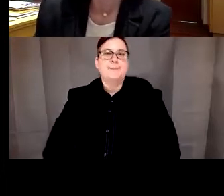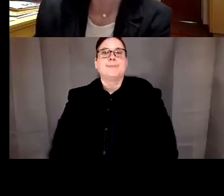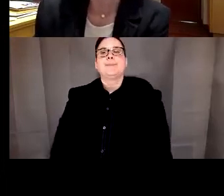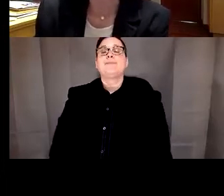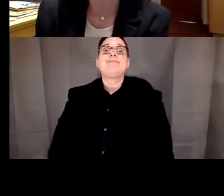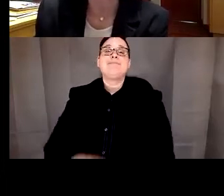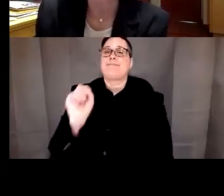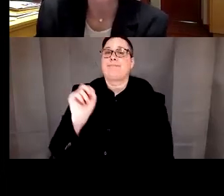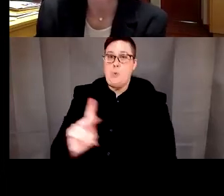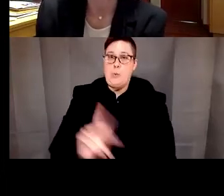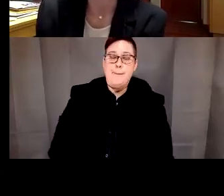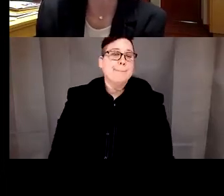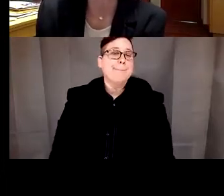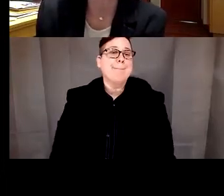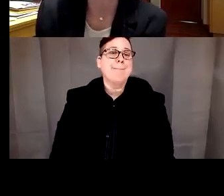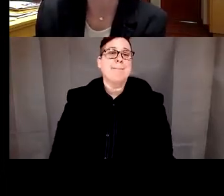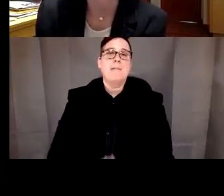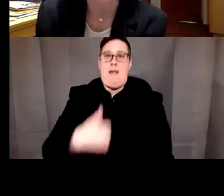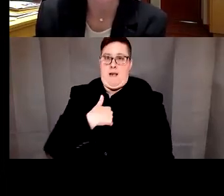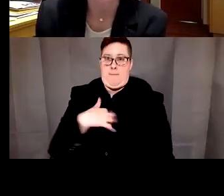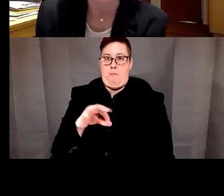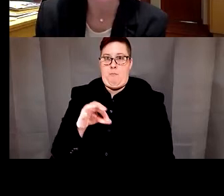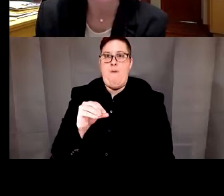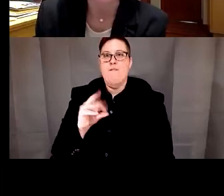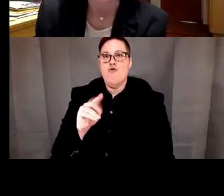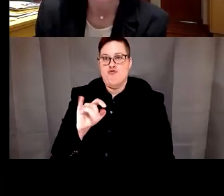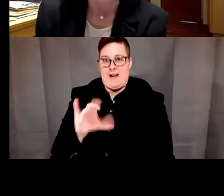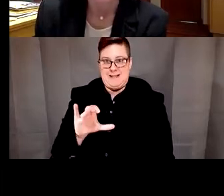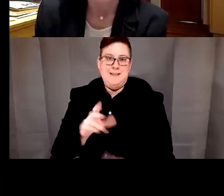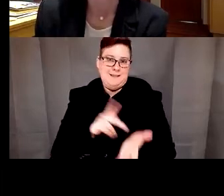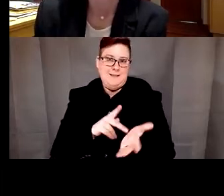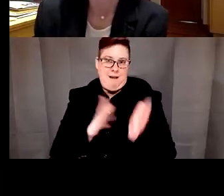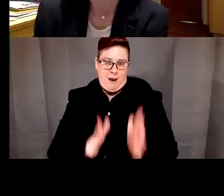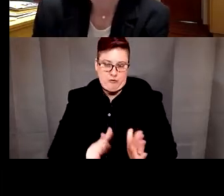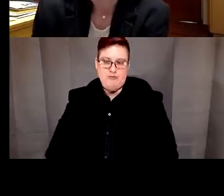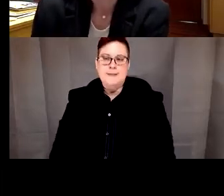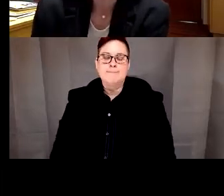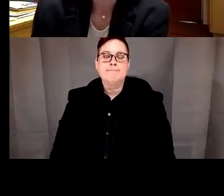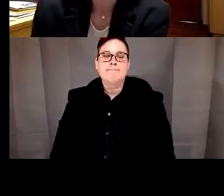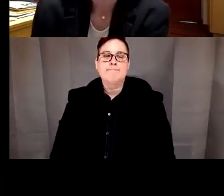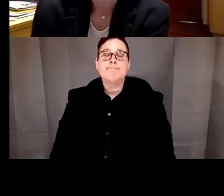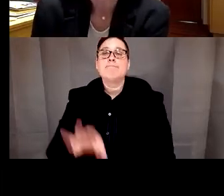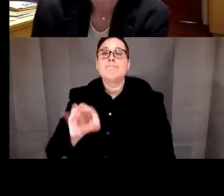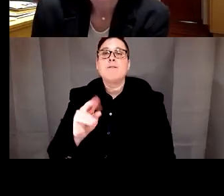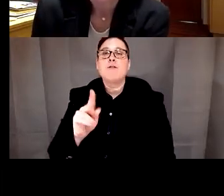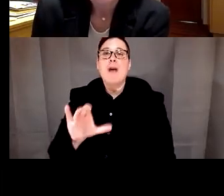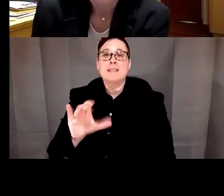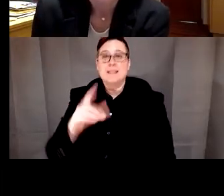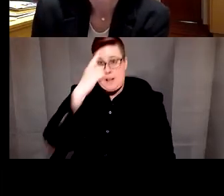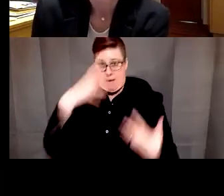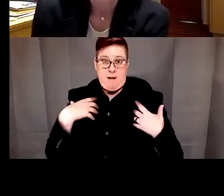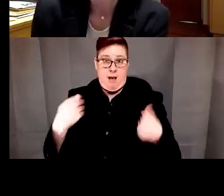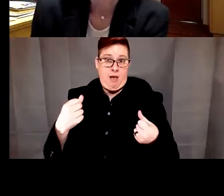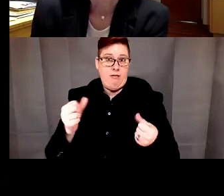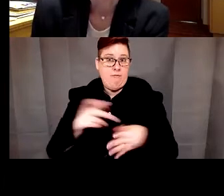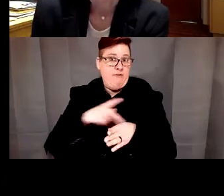Okay, so I'm a forensic psychiatrist, and forensic mental health